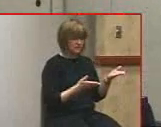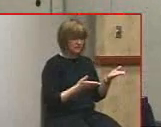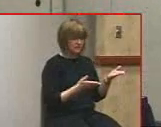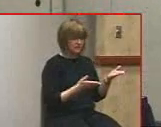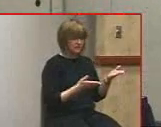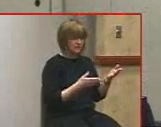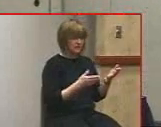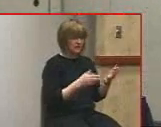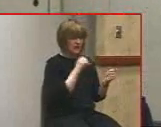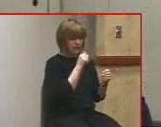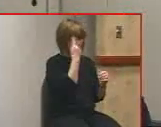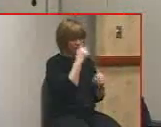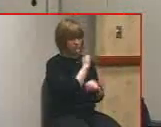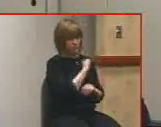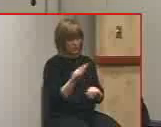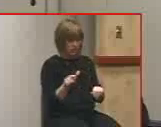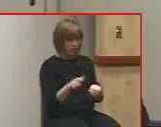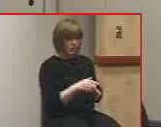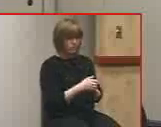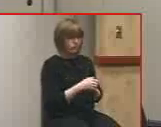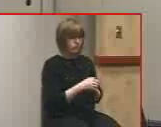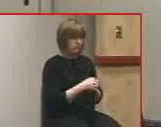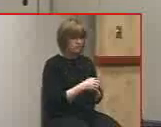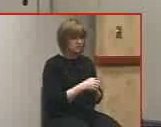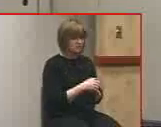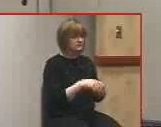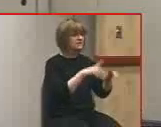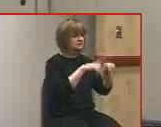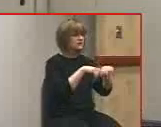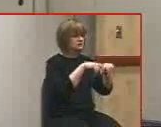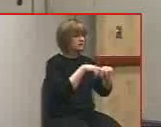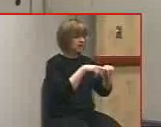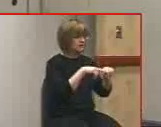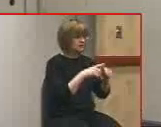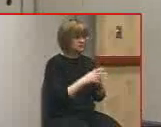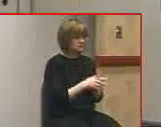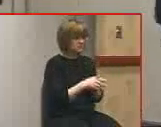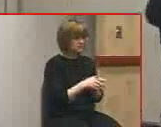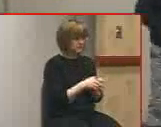everybody, and some things do. So, it just depends on where you are and what you're doing.